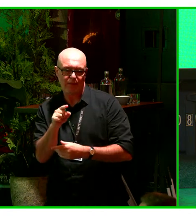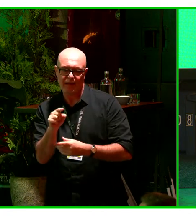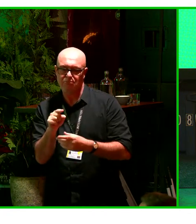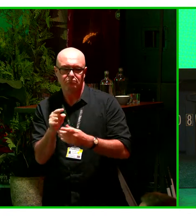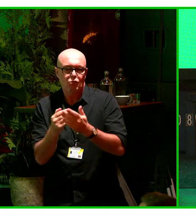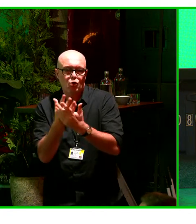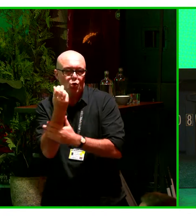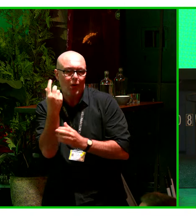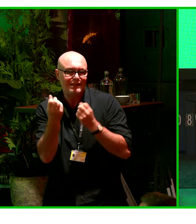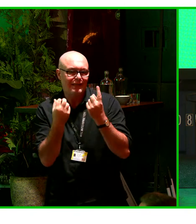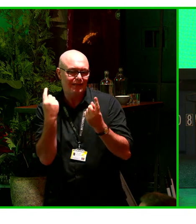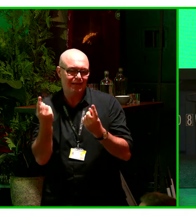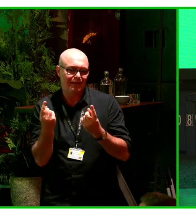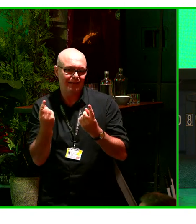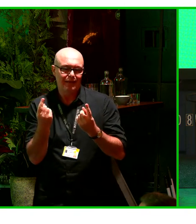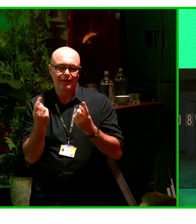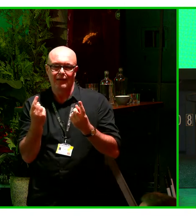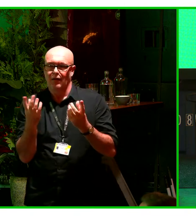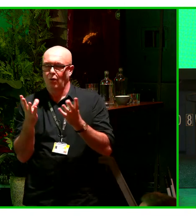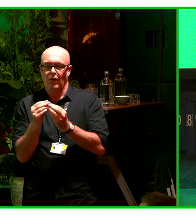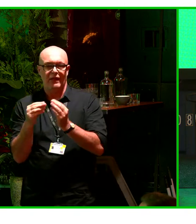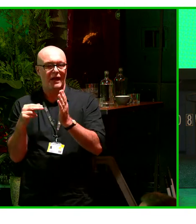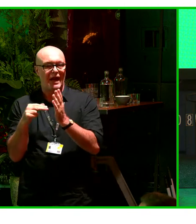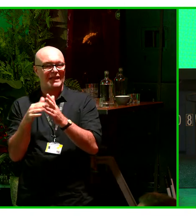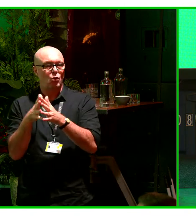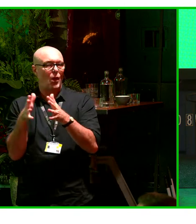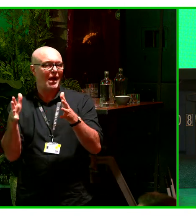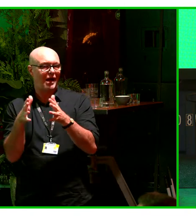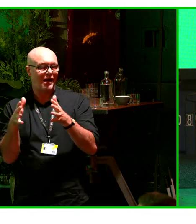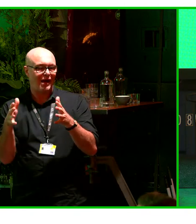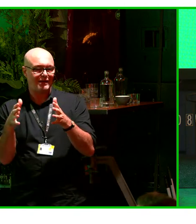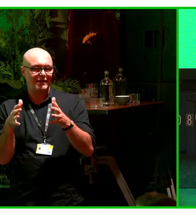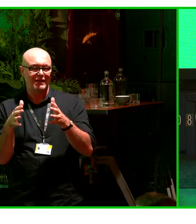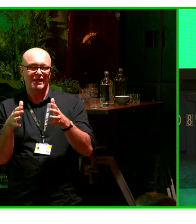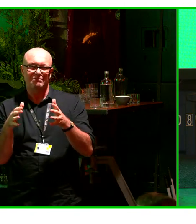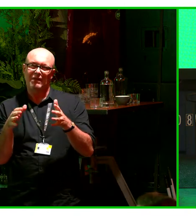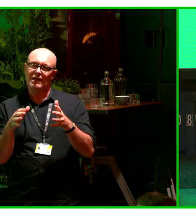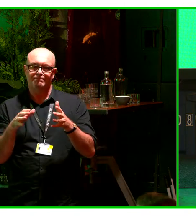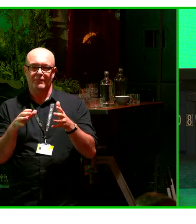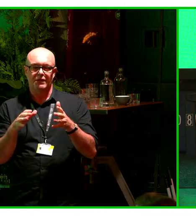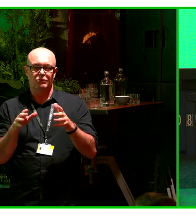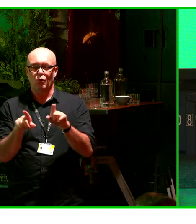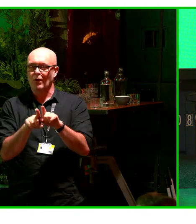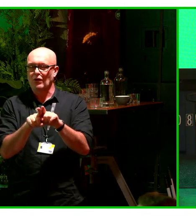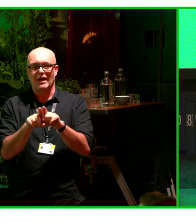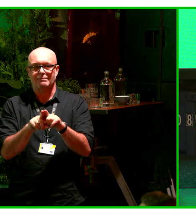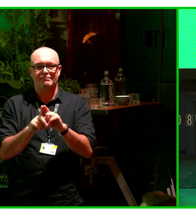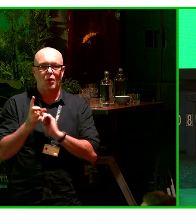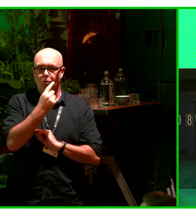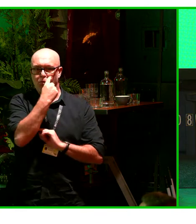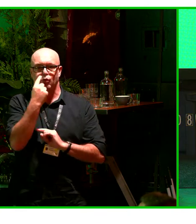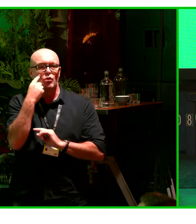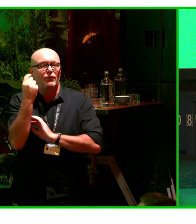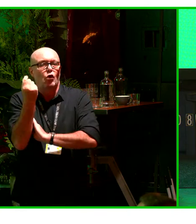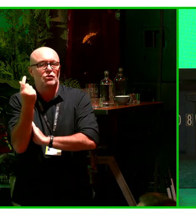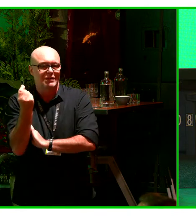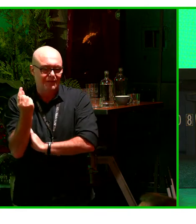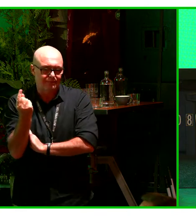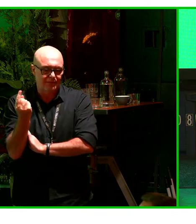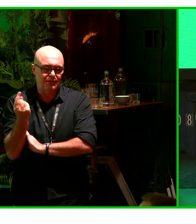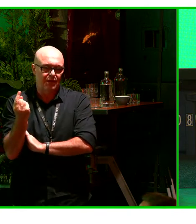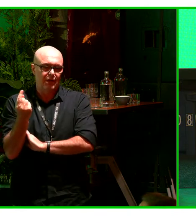with the Geek and with Nationwide to kind of do a proof of concept in the first piece here. So that's, if you like, from